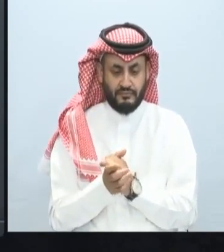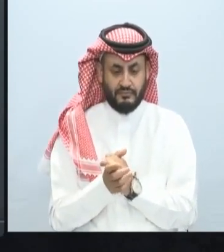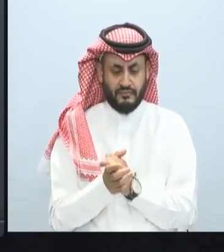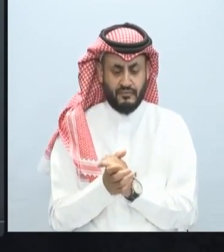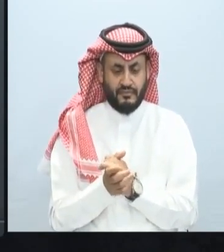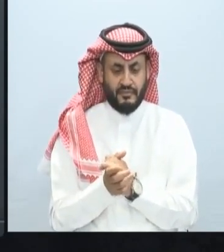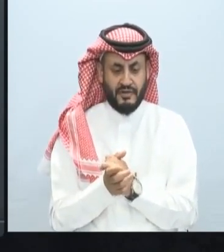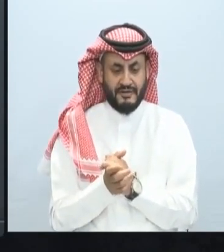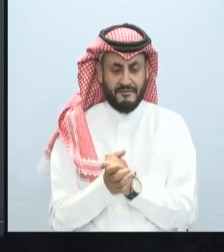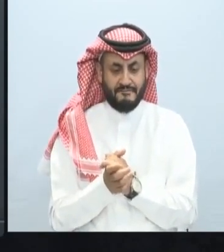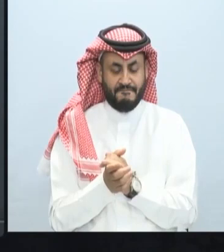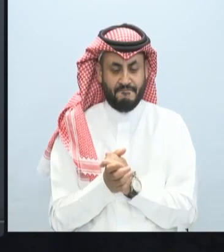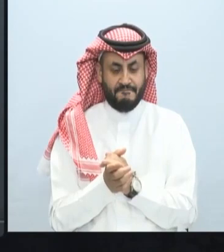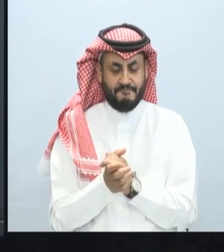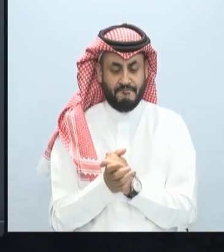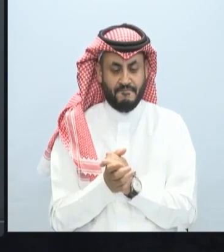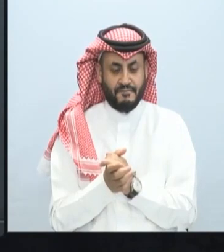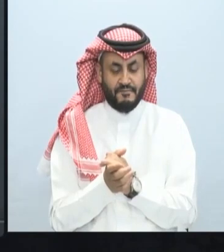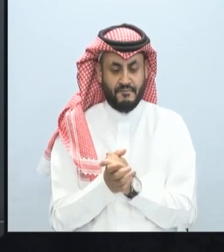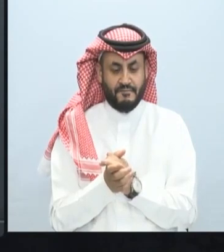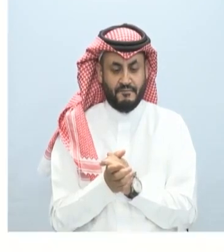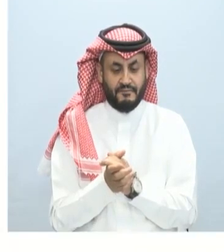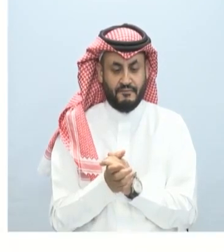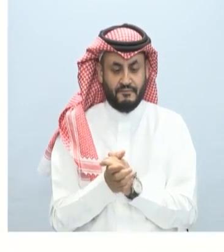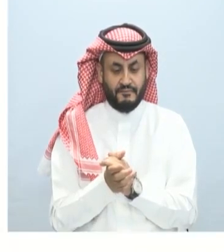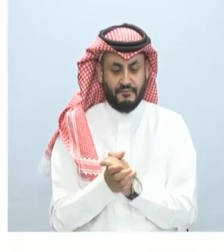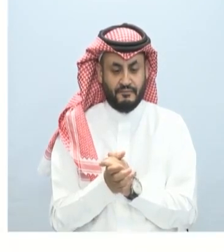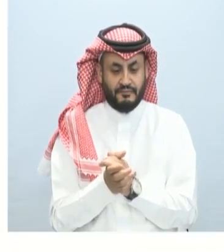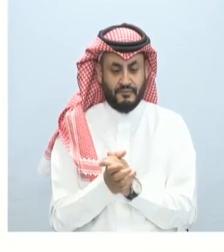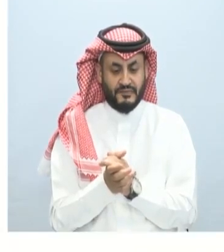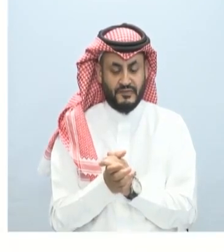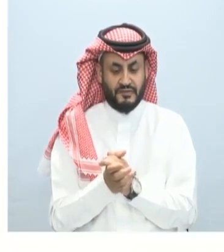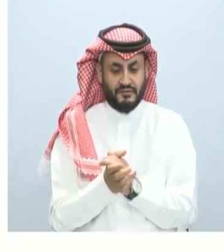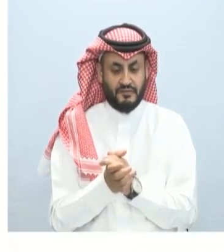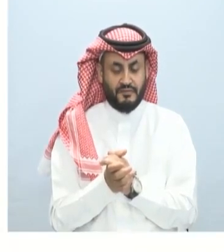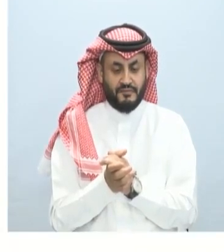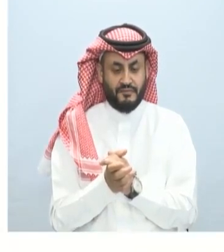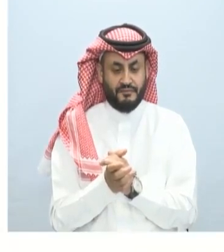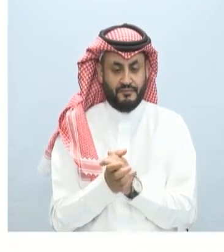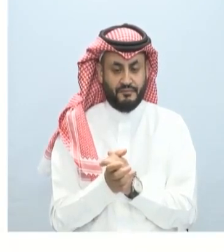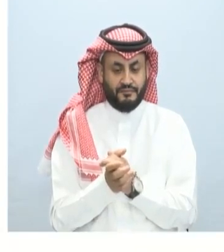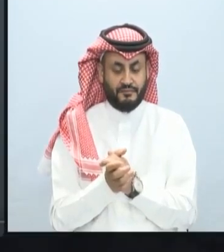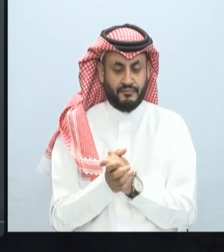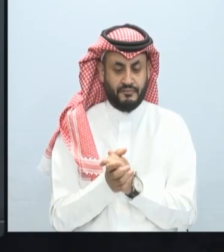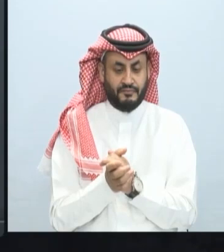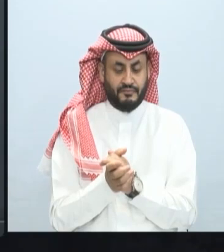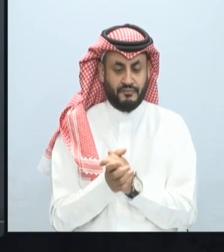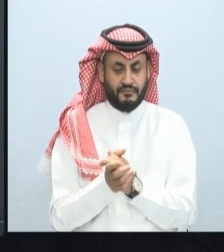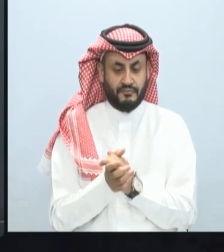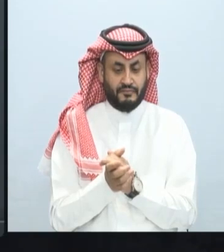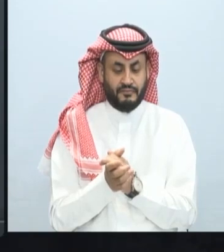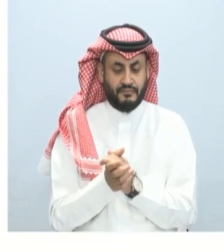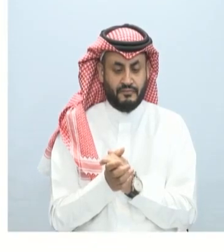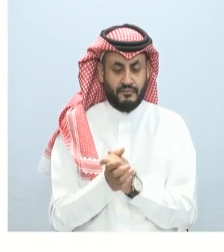going to apply different structures. So we're going to change a little bit. Instead of answering short answers, we're going to use